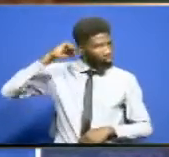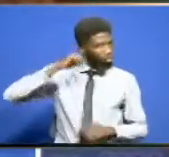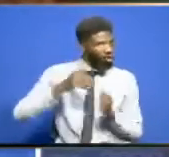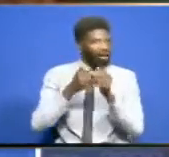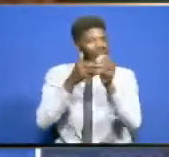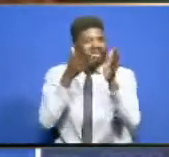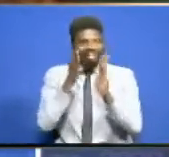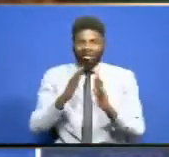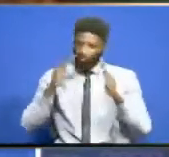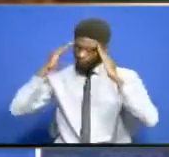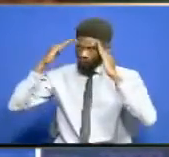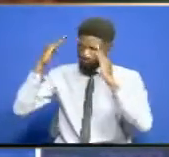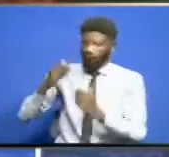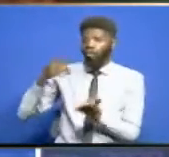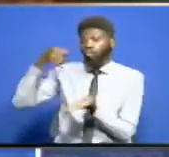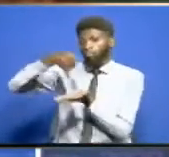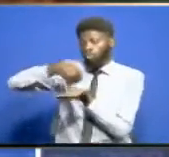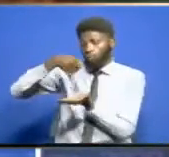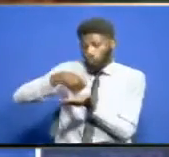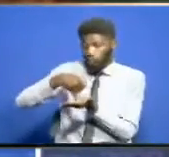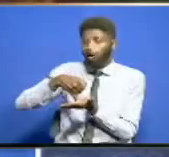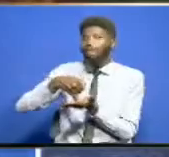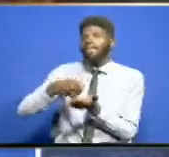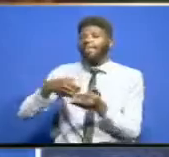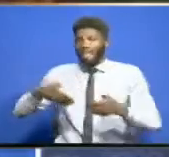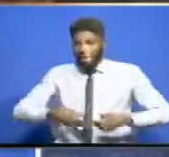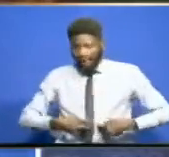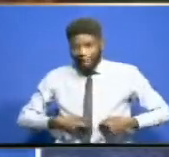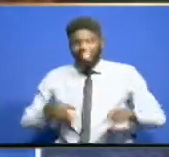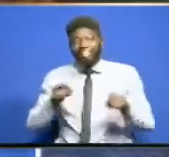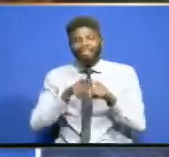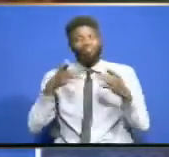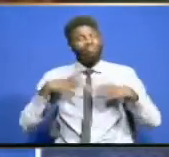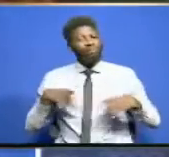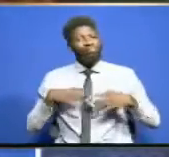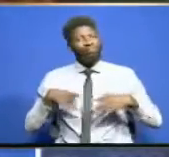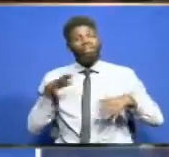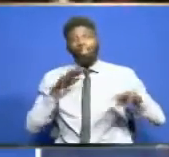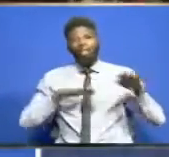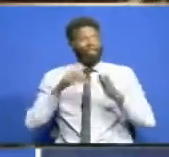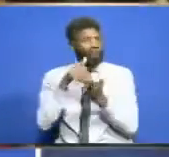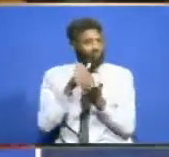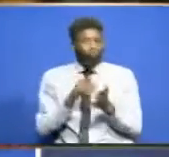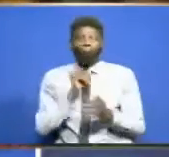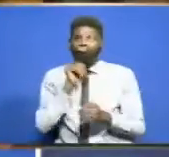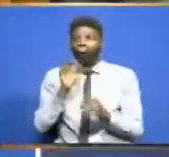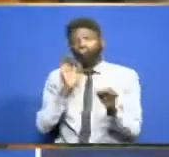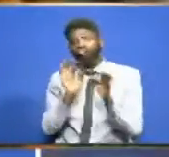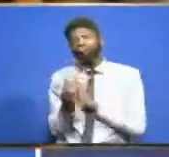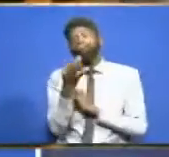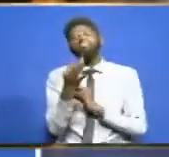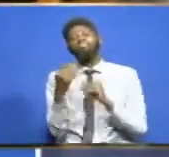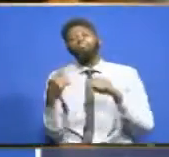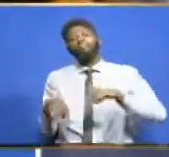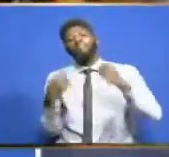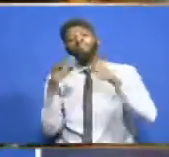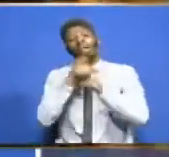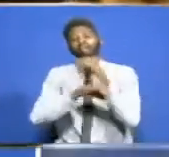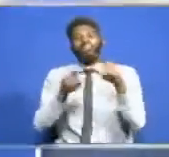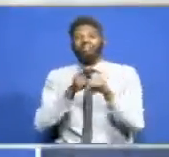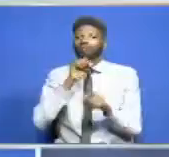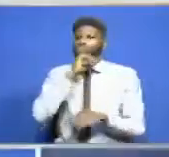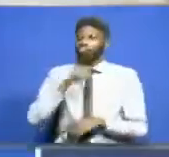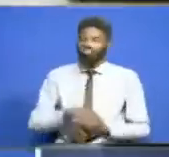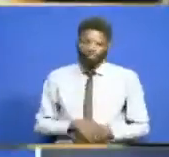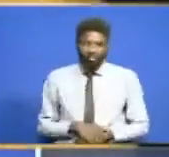young and desperate, not inciting them to revolt against their country and their elders. Akiwakumbusha Wakenya kwamba nchi hii ni muhimu